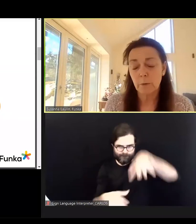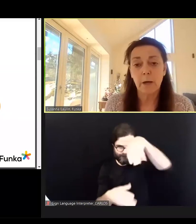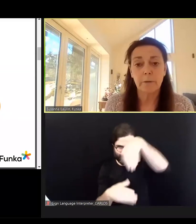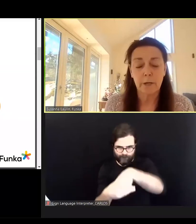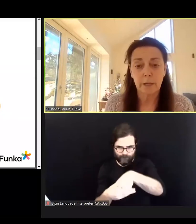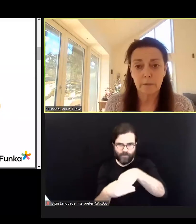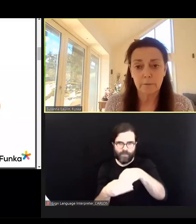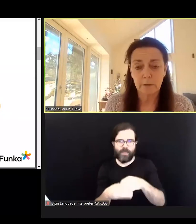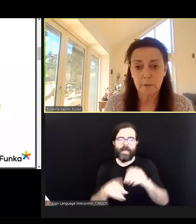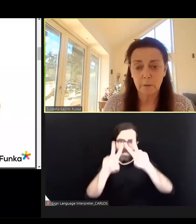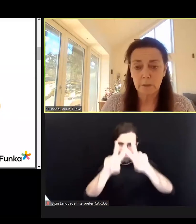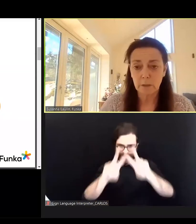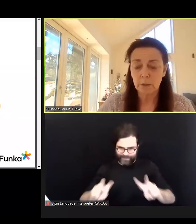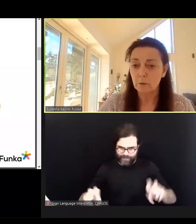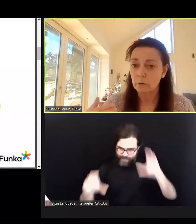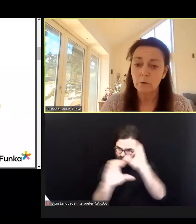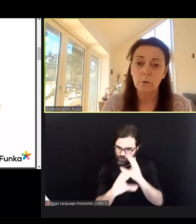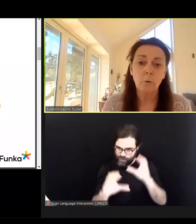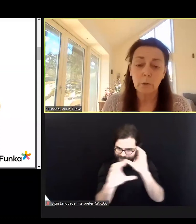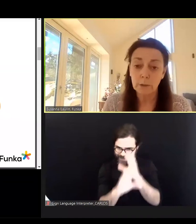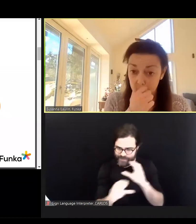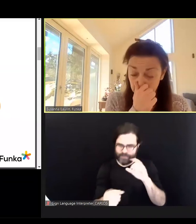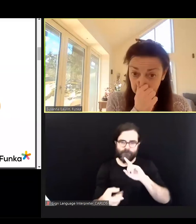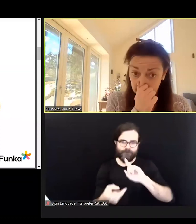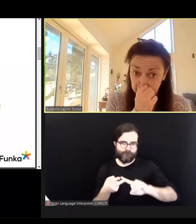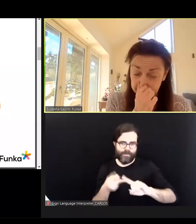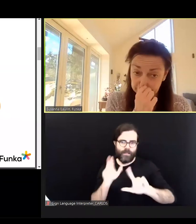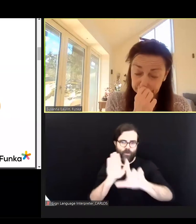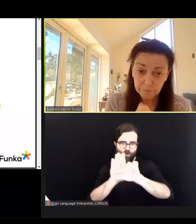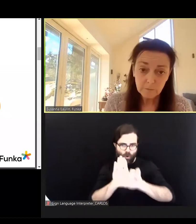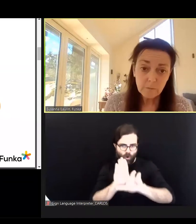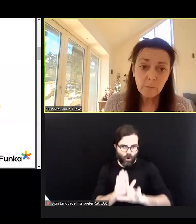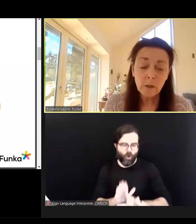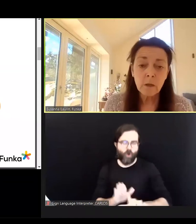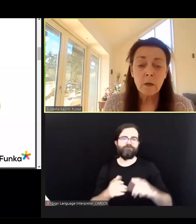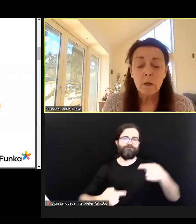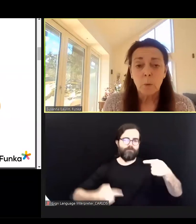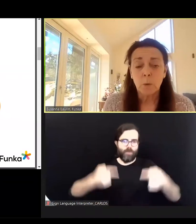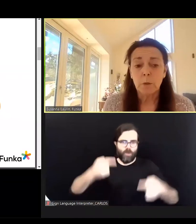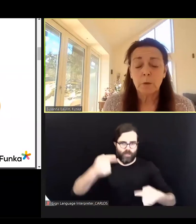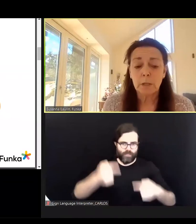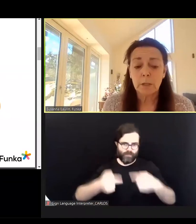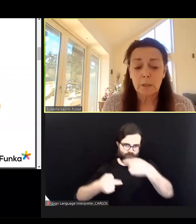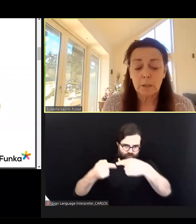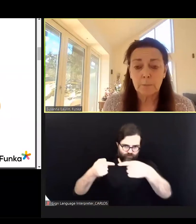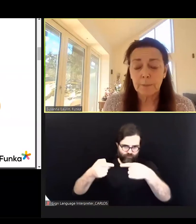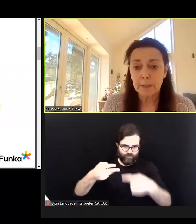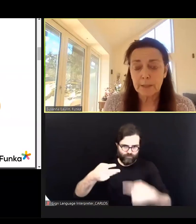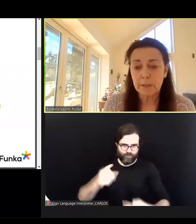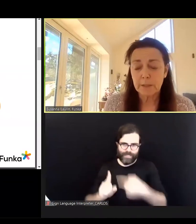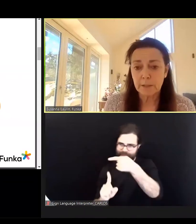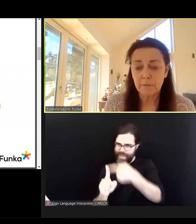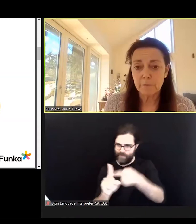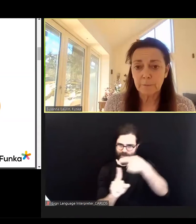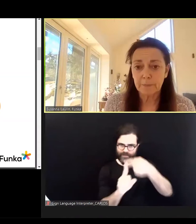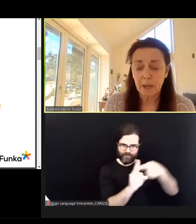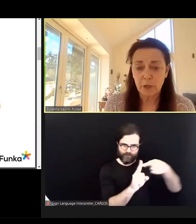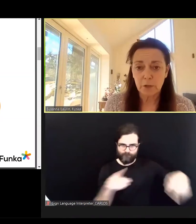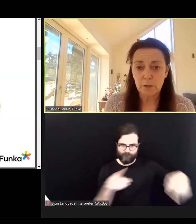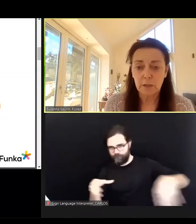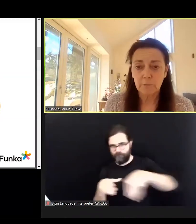sure the policies are following the UN CRPD and also making sure that all the initiatives and activities are moving in the